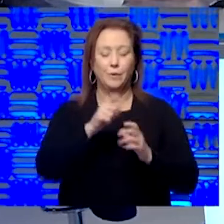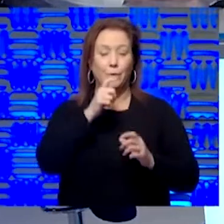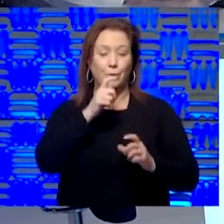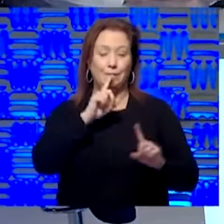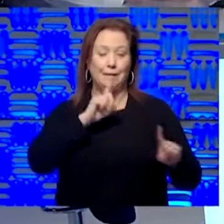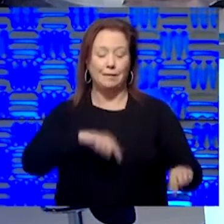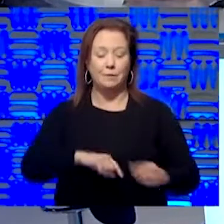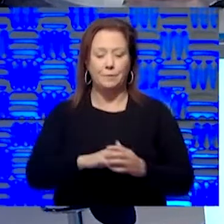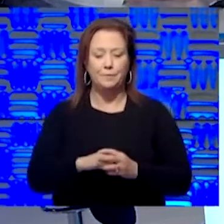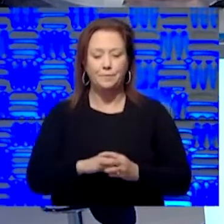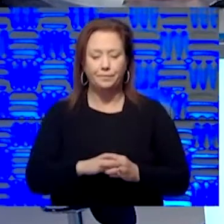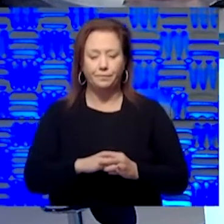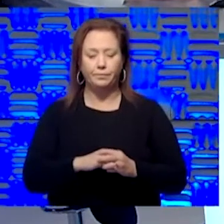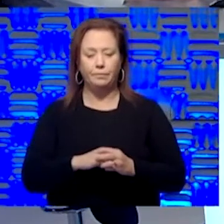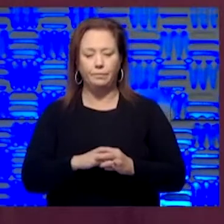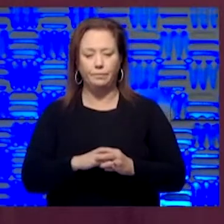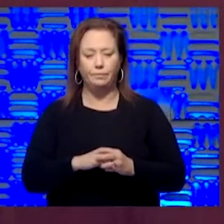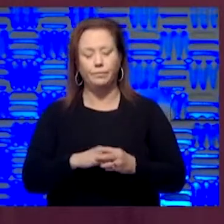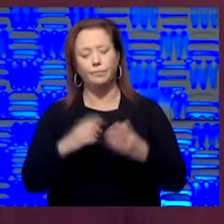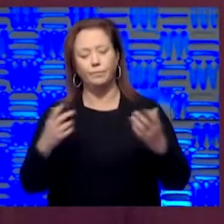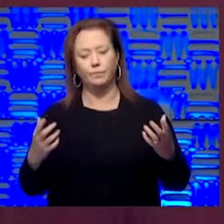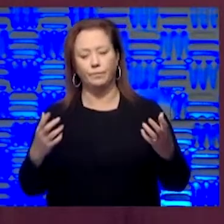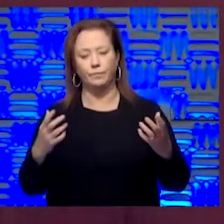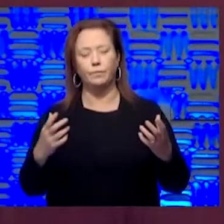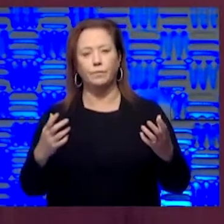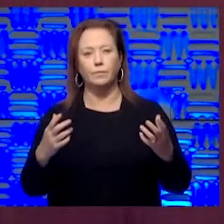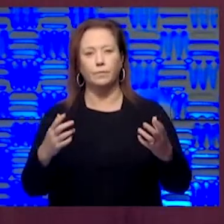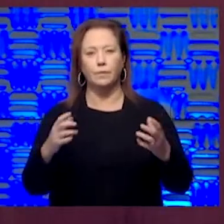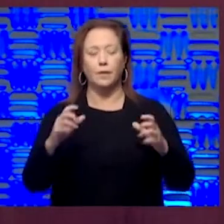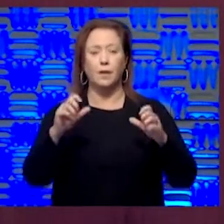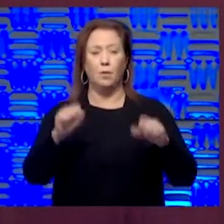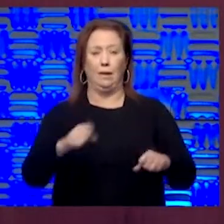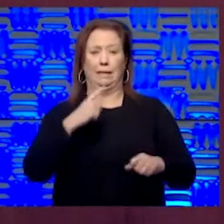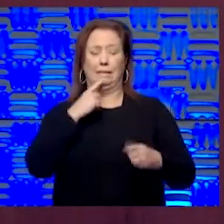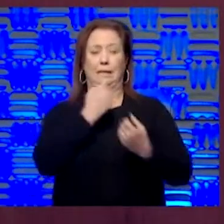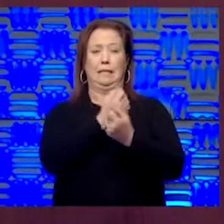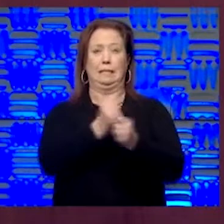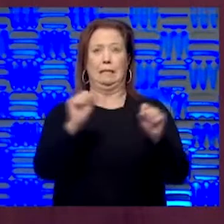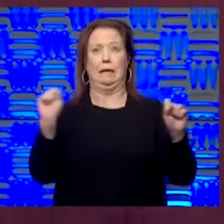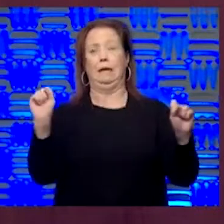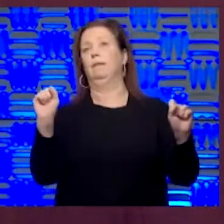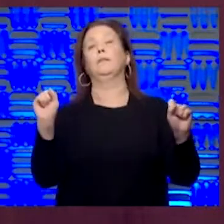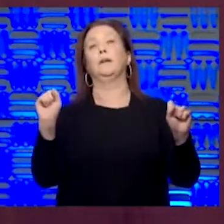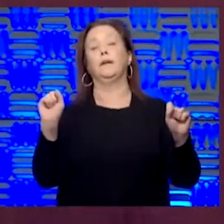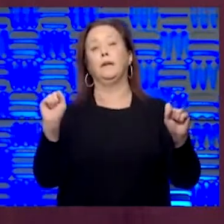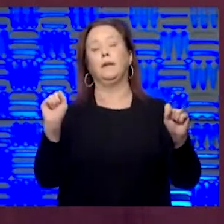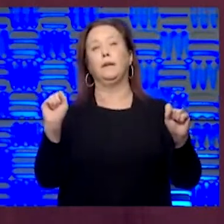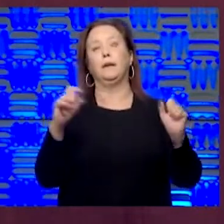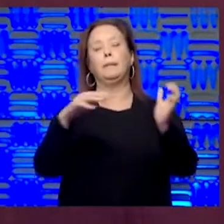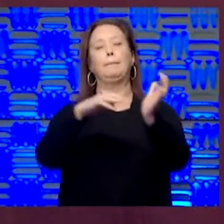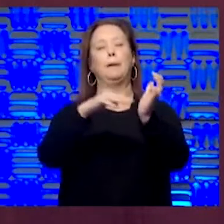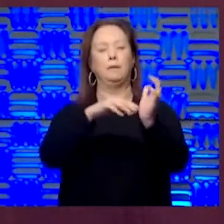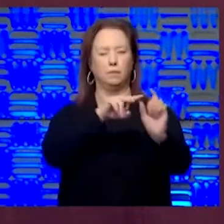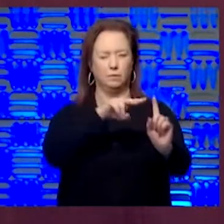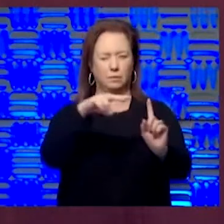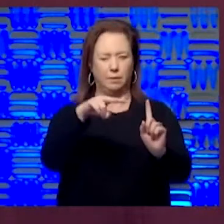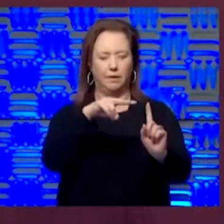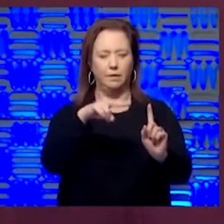deal. And I think we can speak safely to the medical aspects of